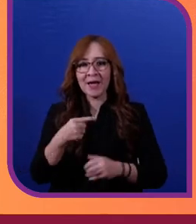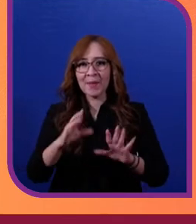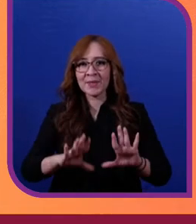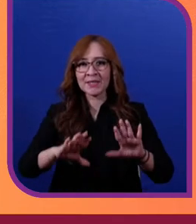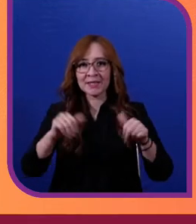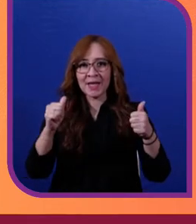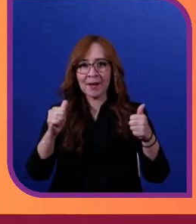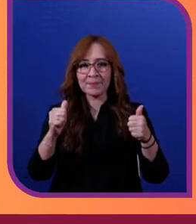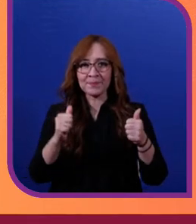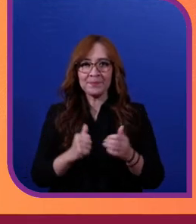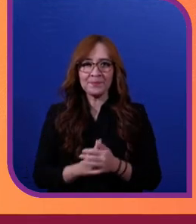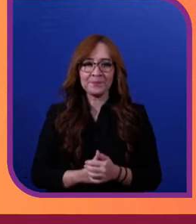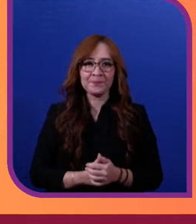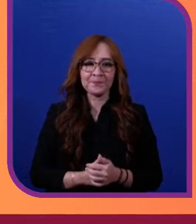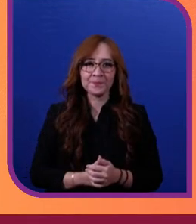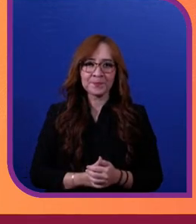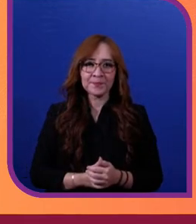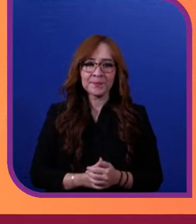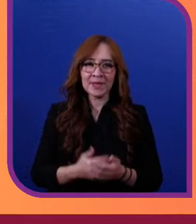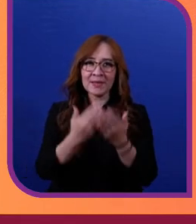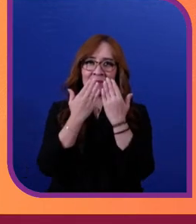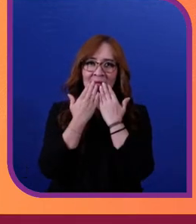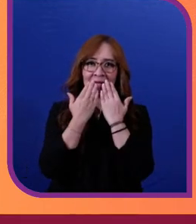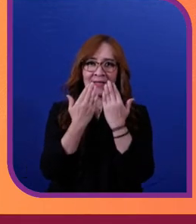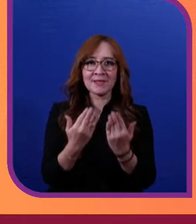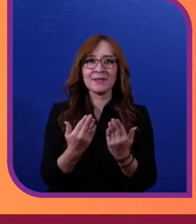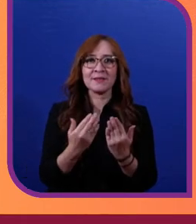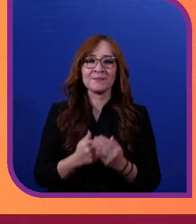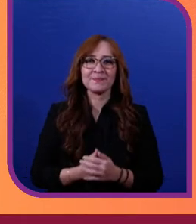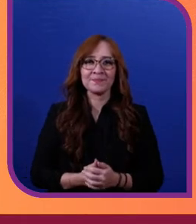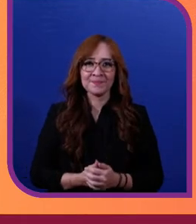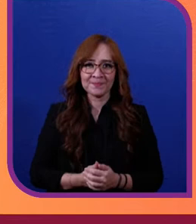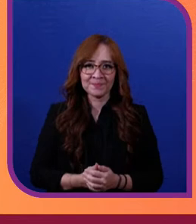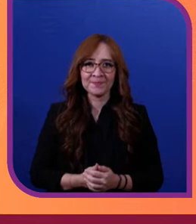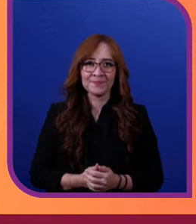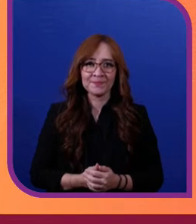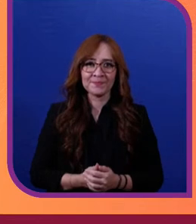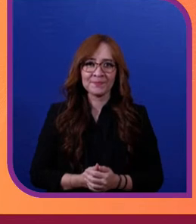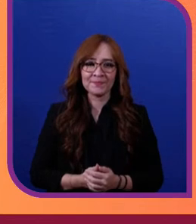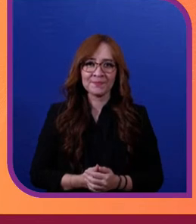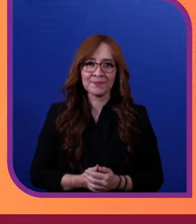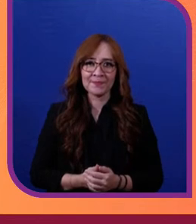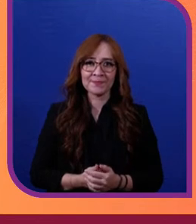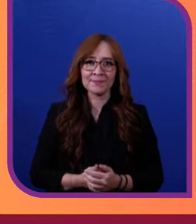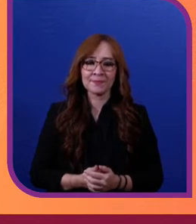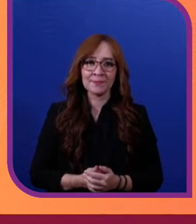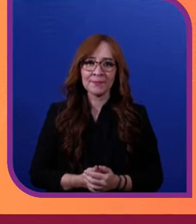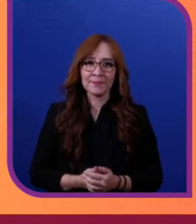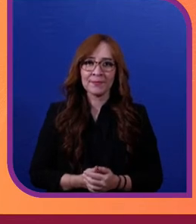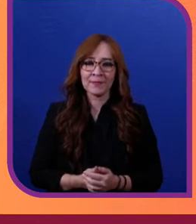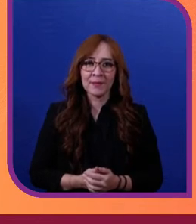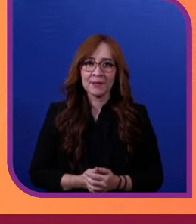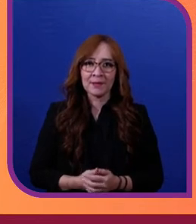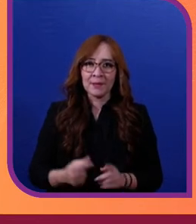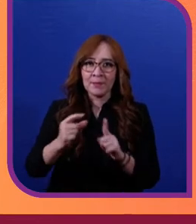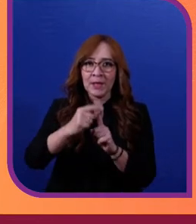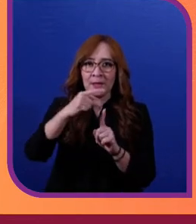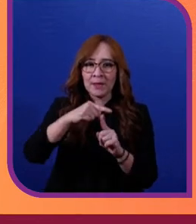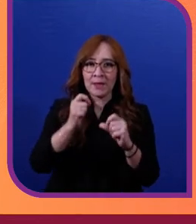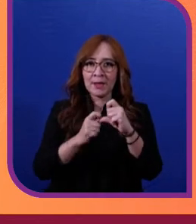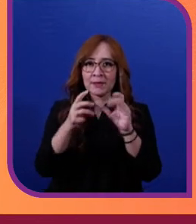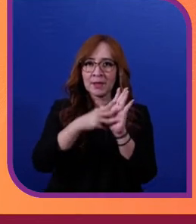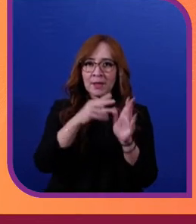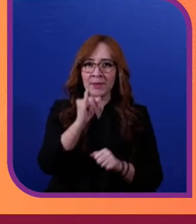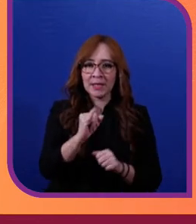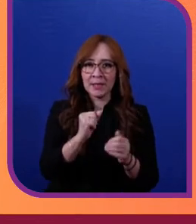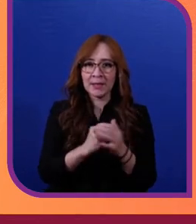apaan Rich chigga pt.sms sepi promoter From the very beginning from